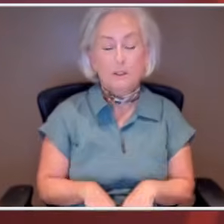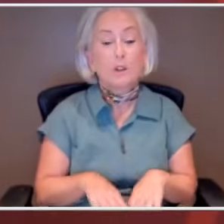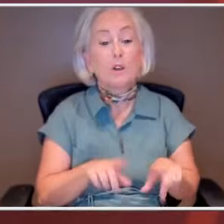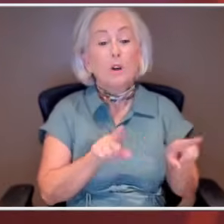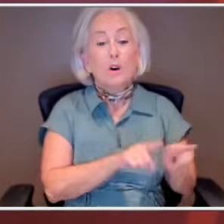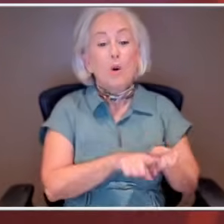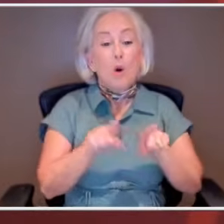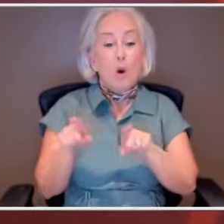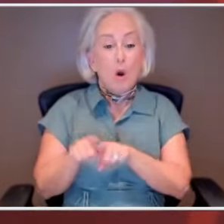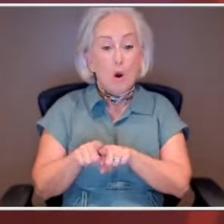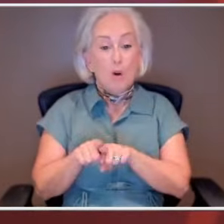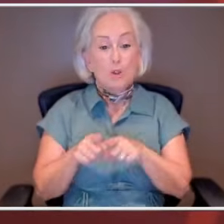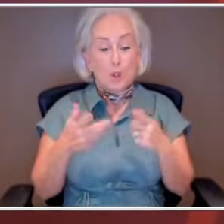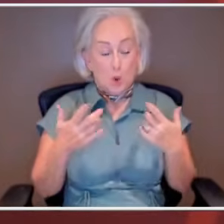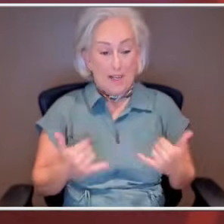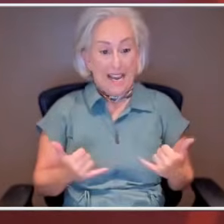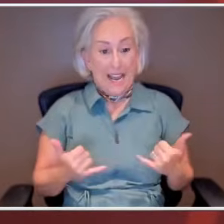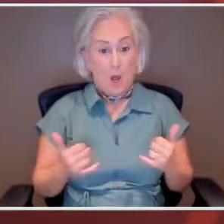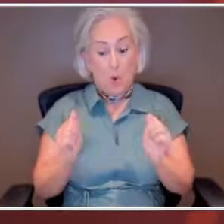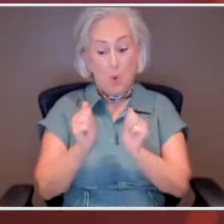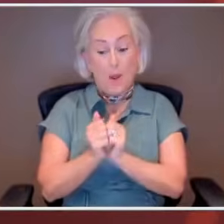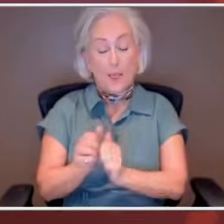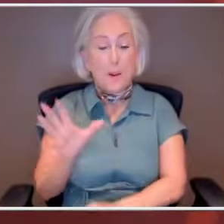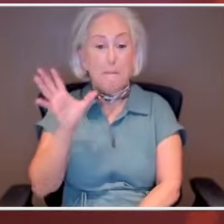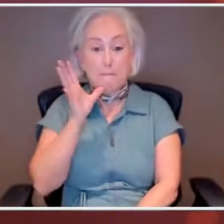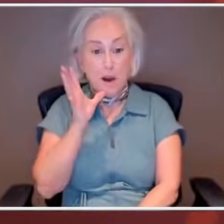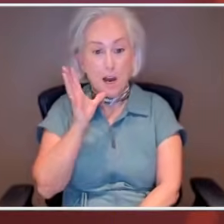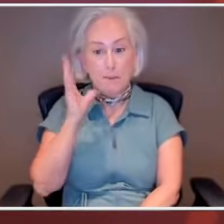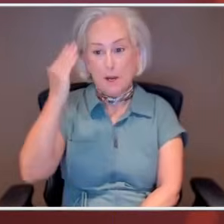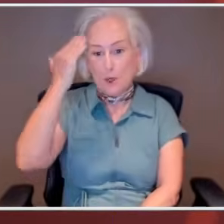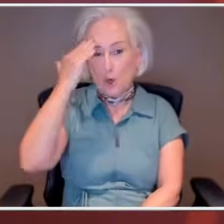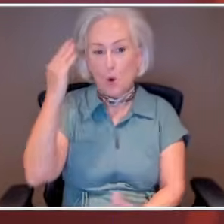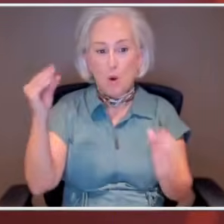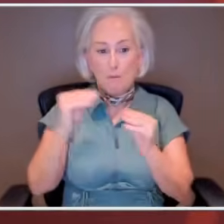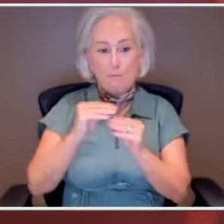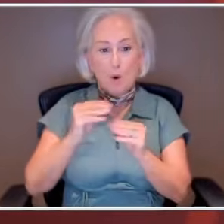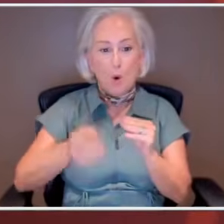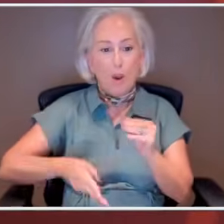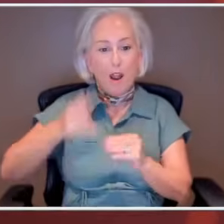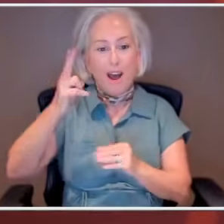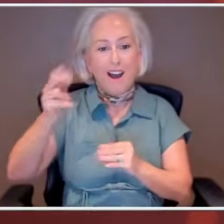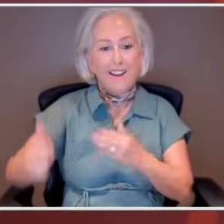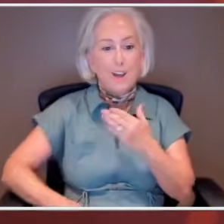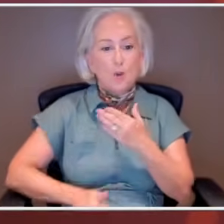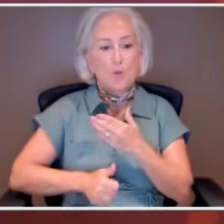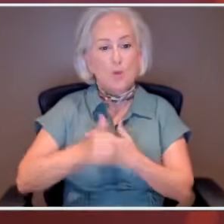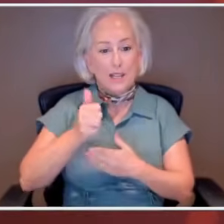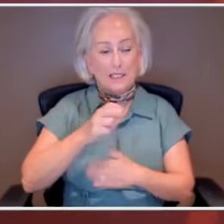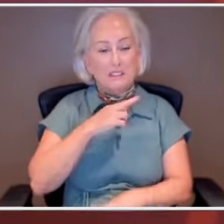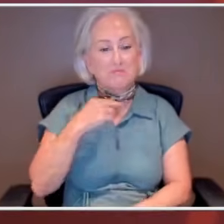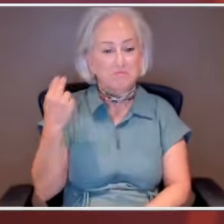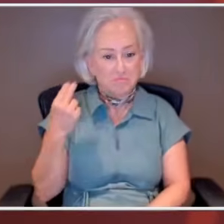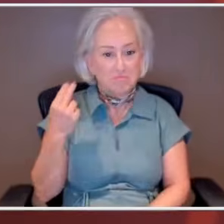in moms who we know are at higher risk of having a baby with congenital heart disease, we will often